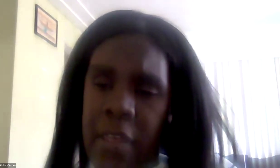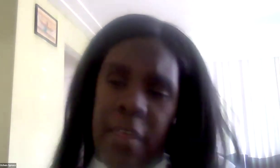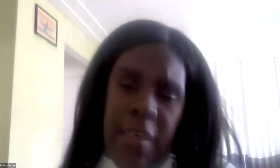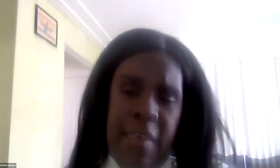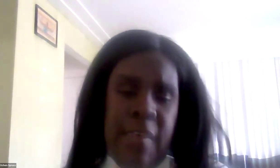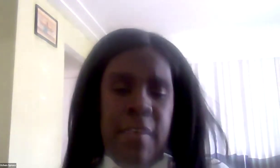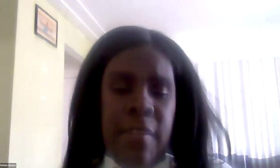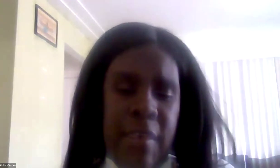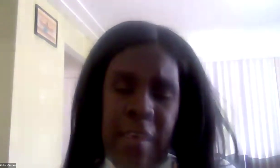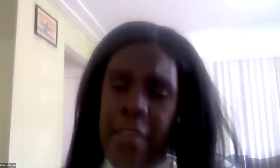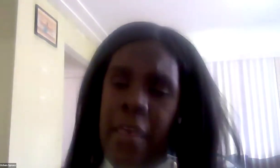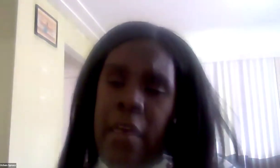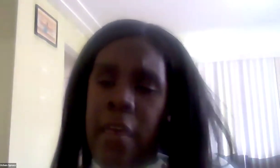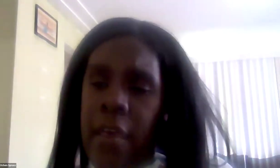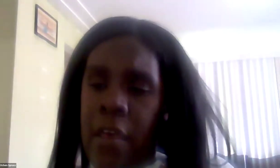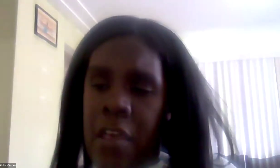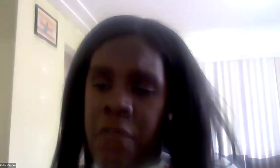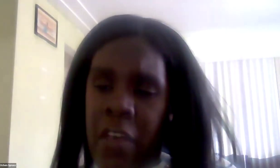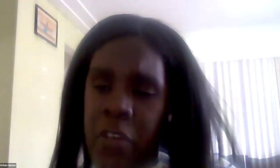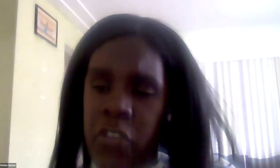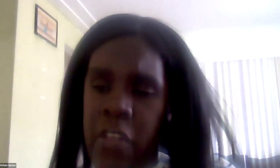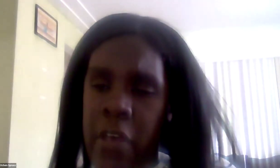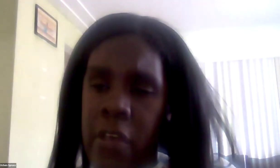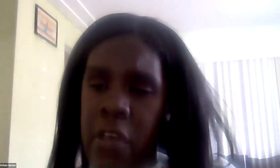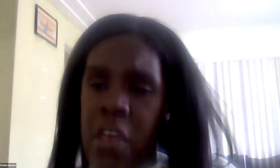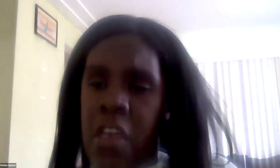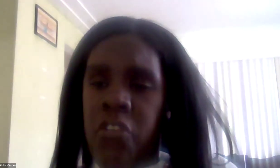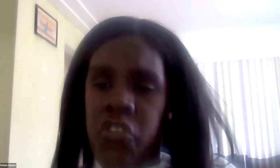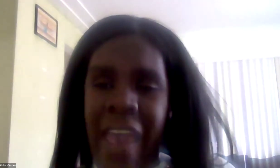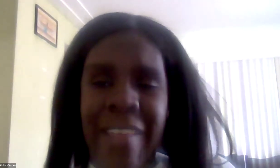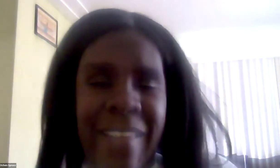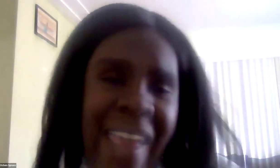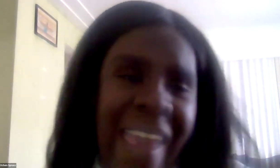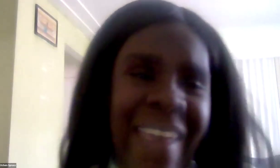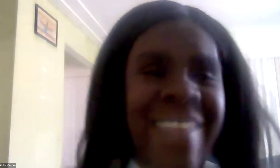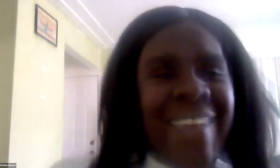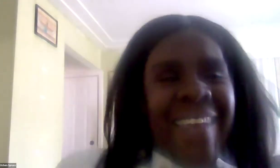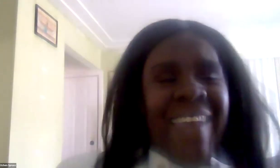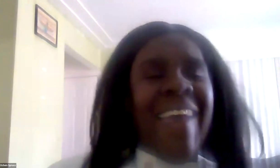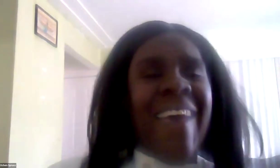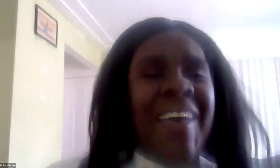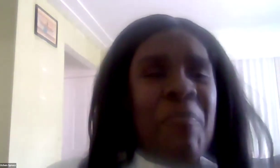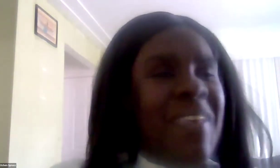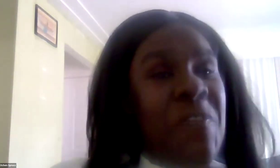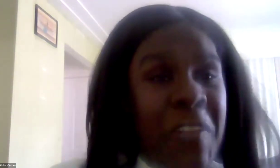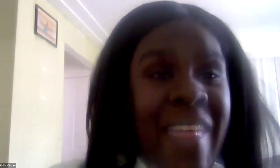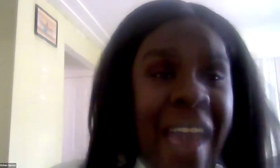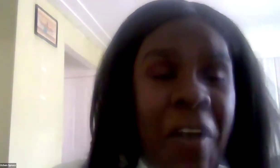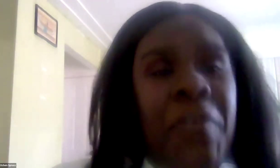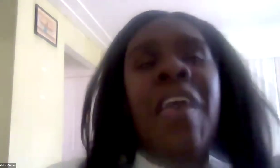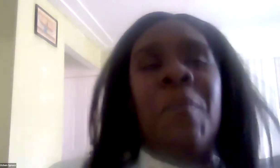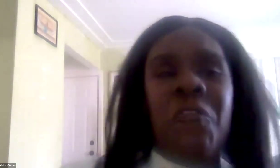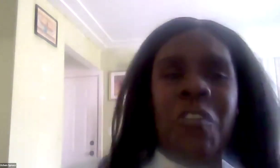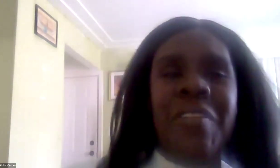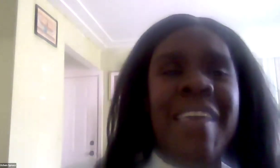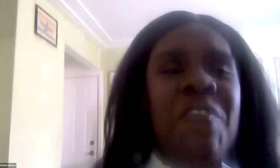the link in evaluation in the chat, and please fill that